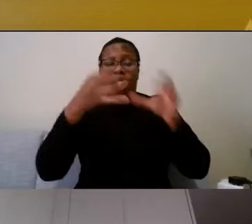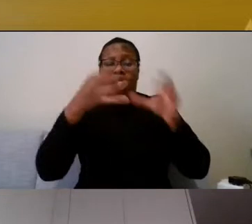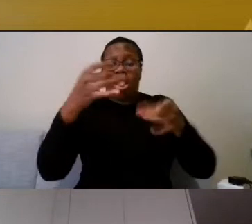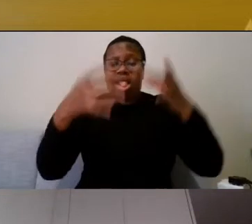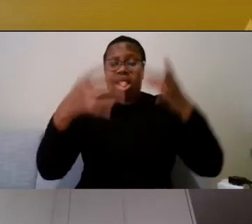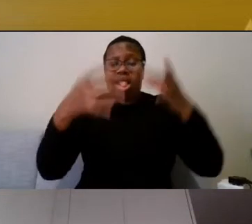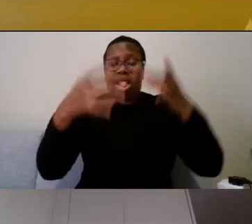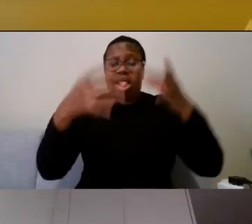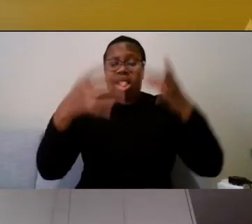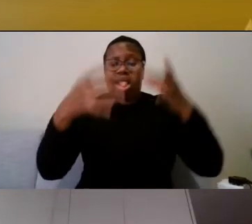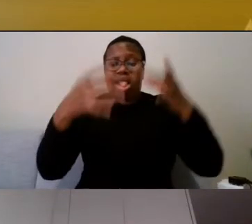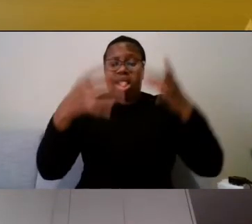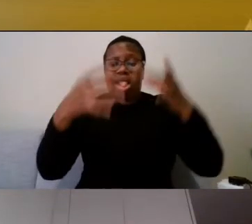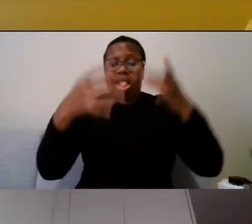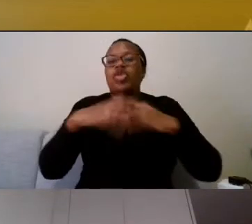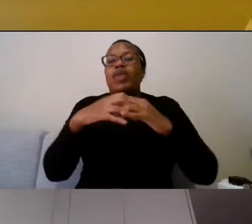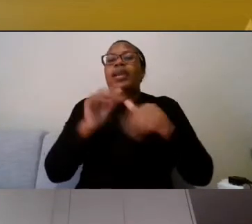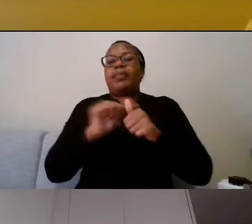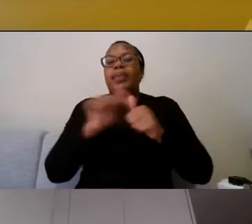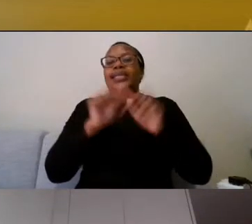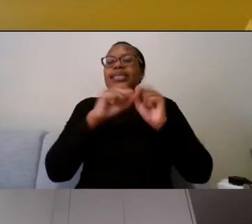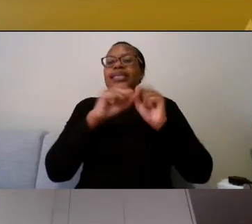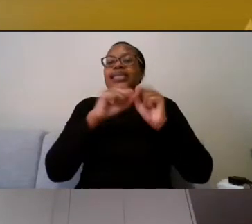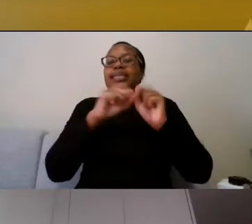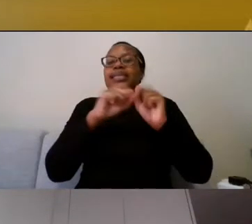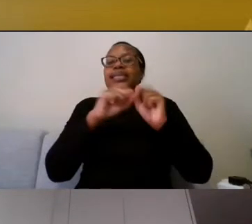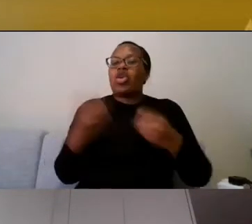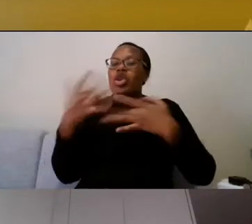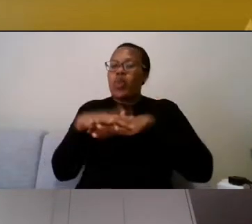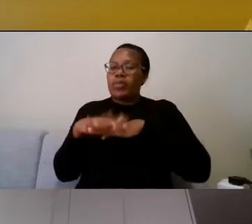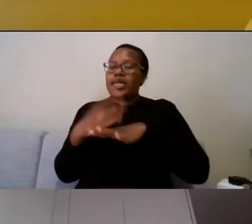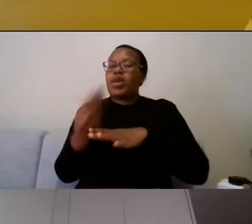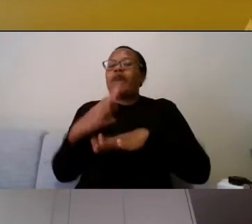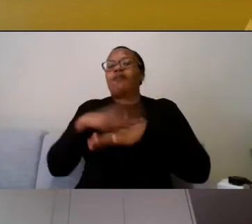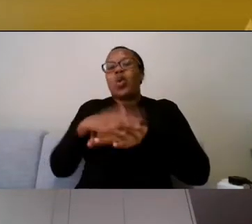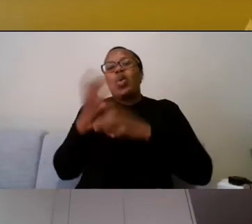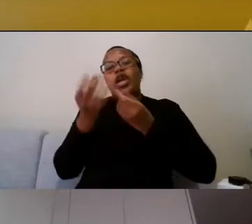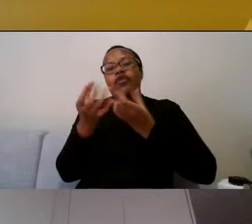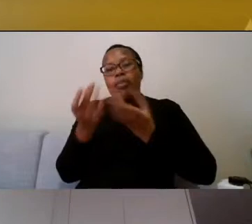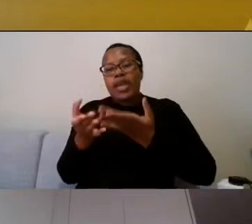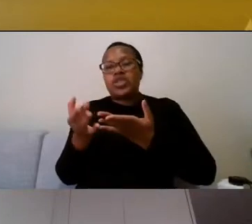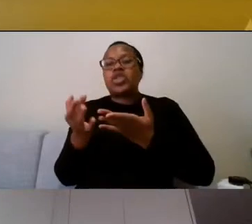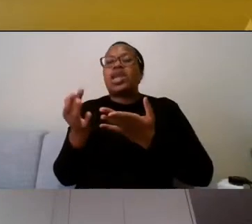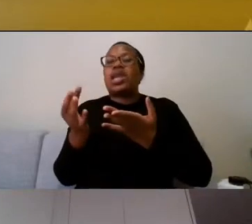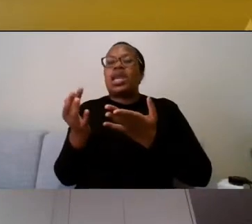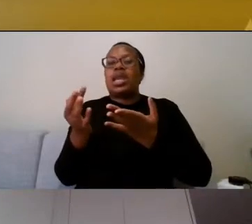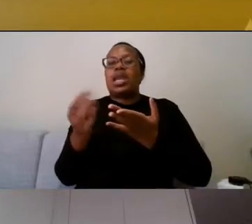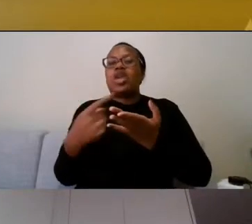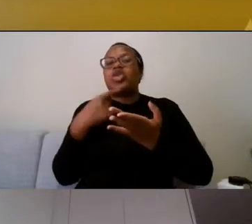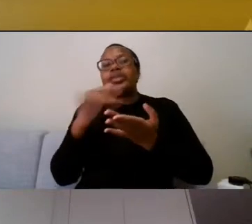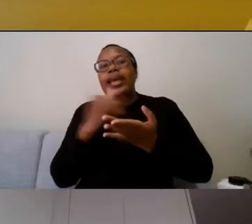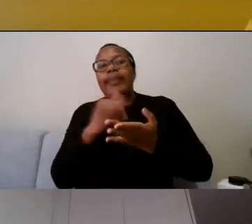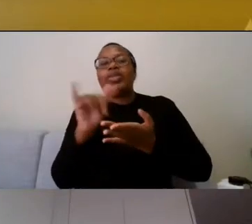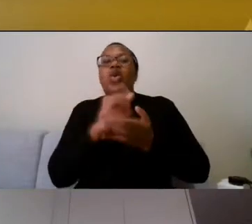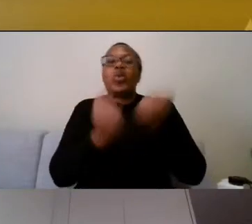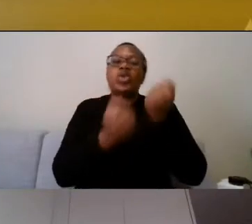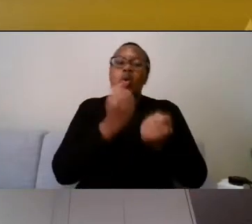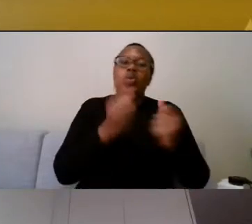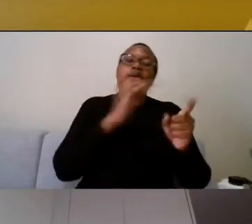systems in place so that there's more information on our website as to which courts are